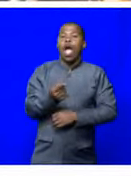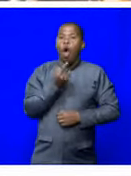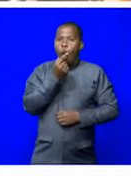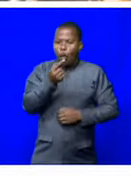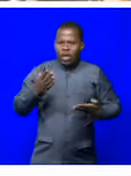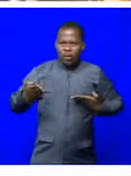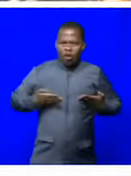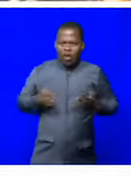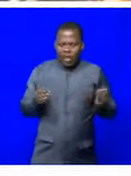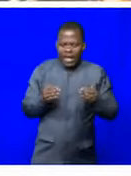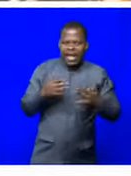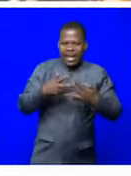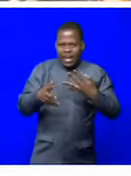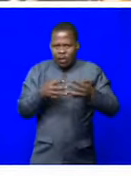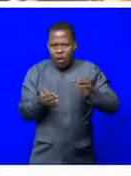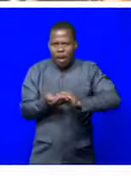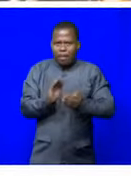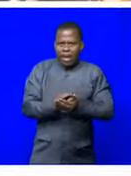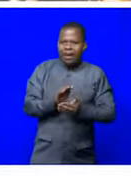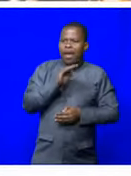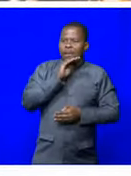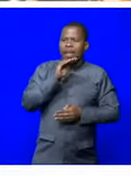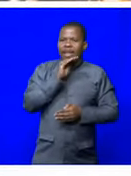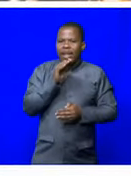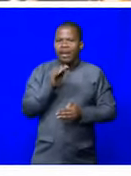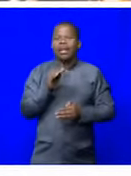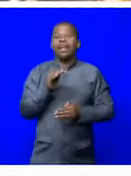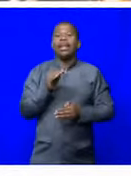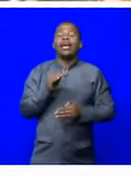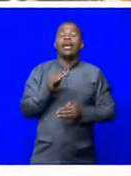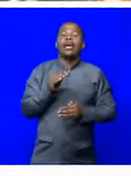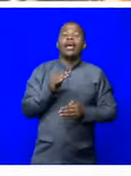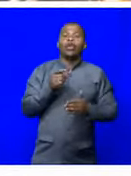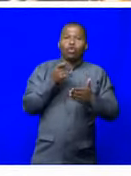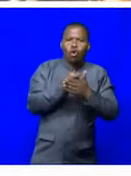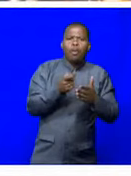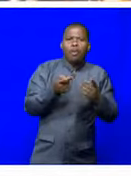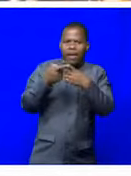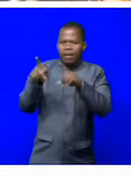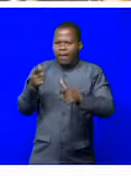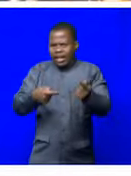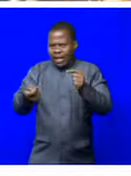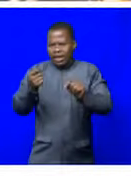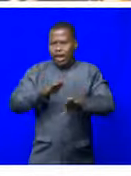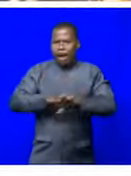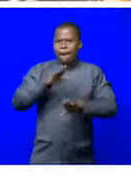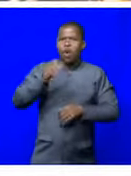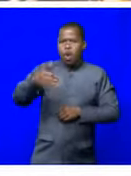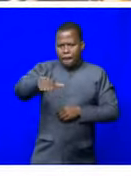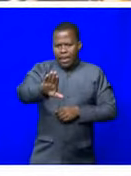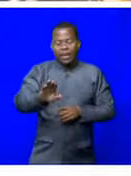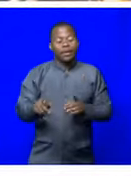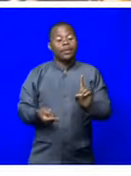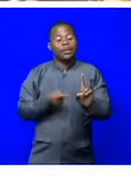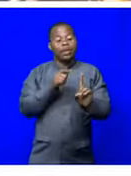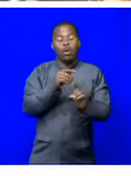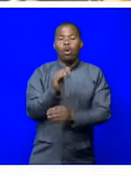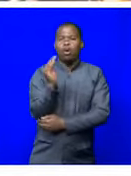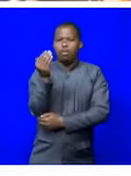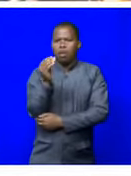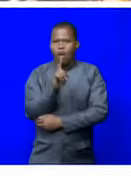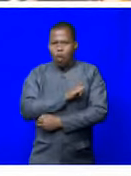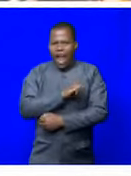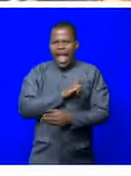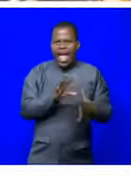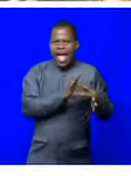yabosomabhizinisi labancane kufanele sale iba linani lelisetulwe titolo letinkulu takuleli. Mhlanga ke bekakhuluma ngesikhathi